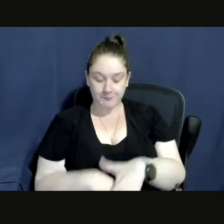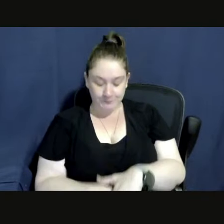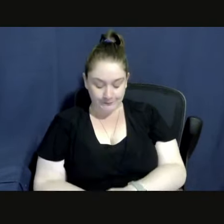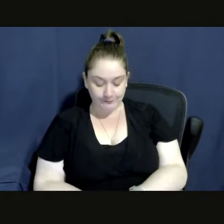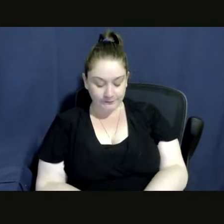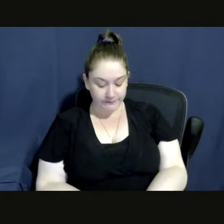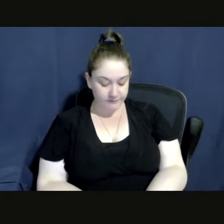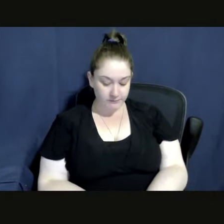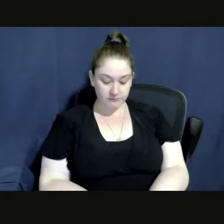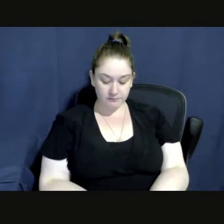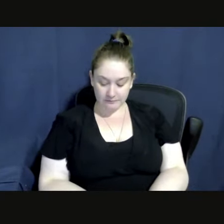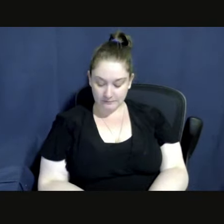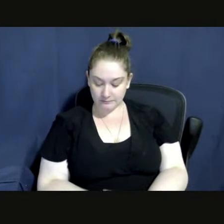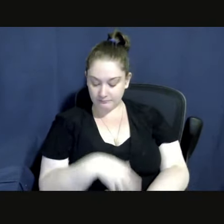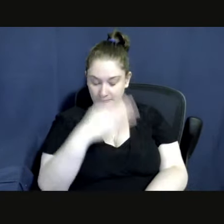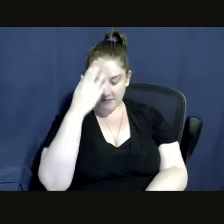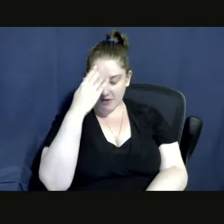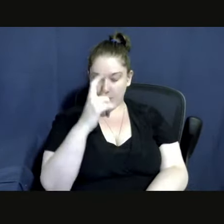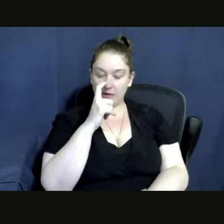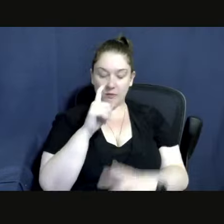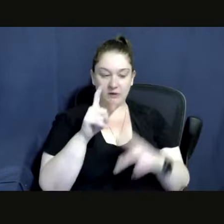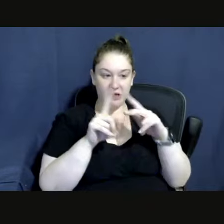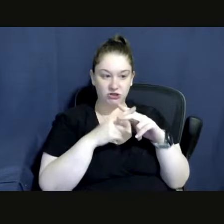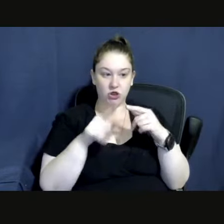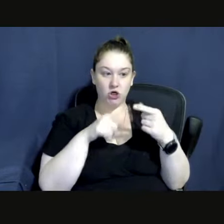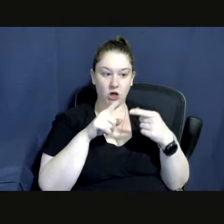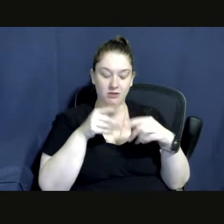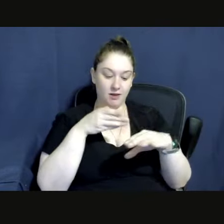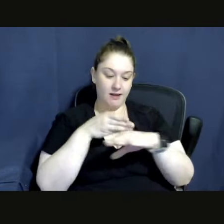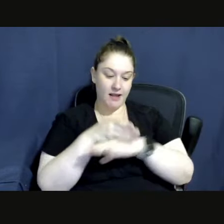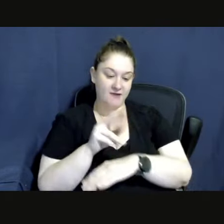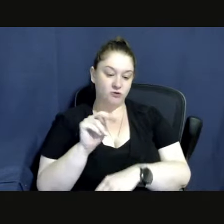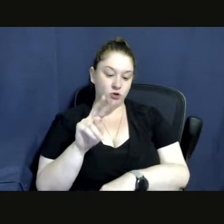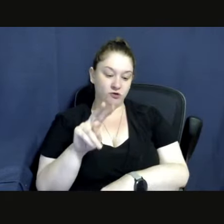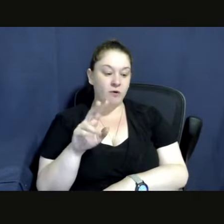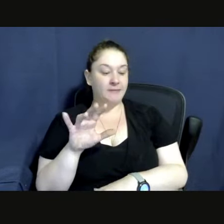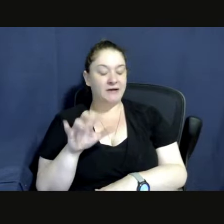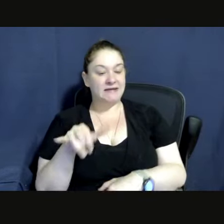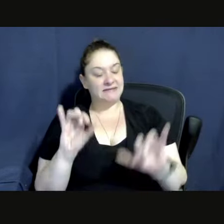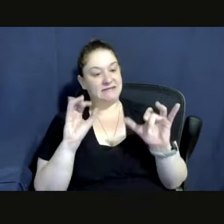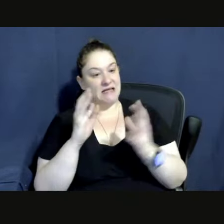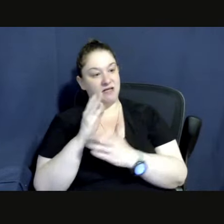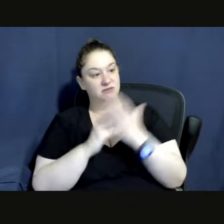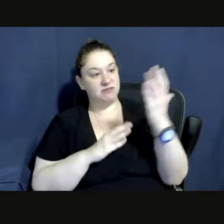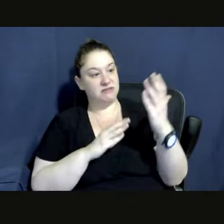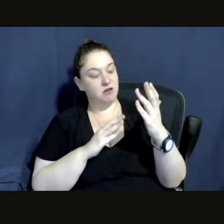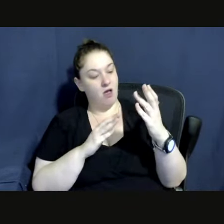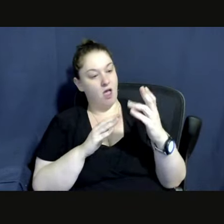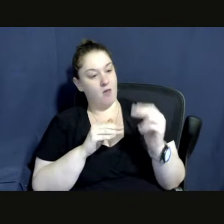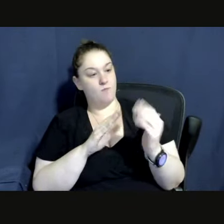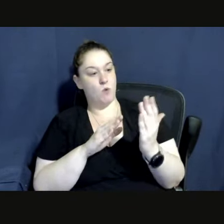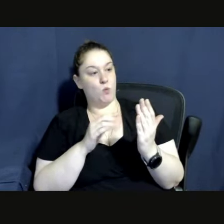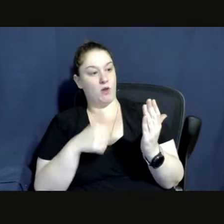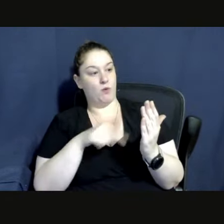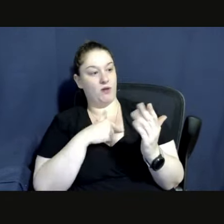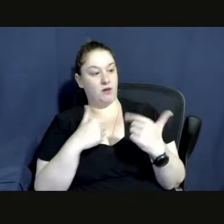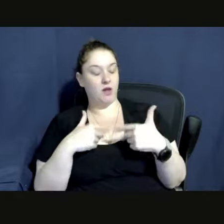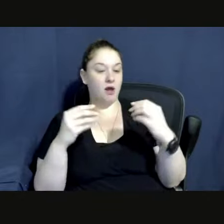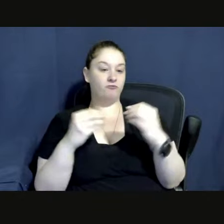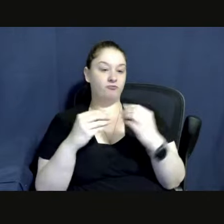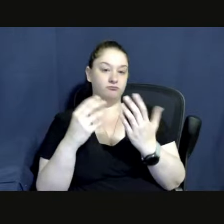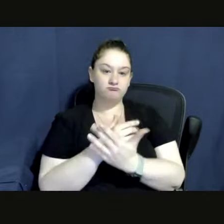if we're not going to start it till after November, it's still like some way that we can be having more of these discussions about